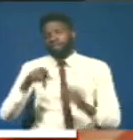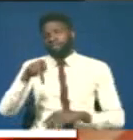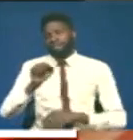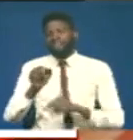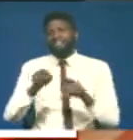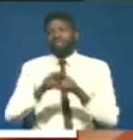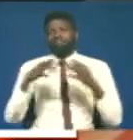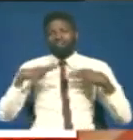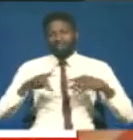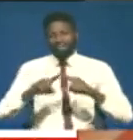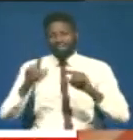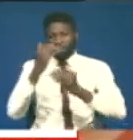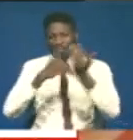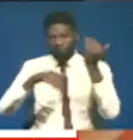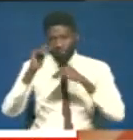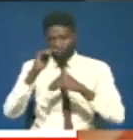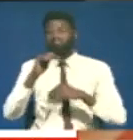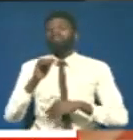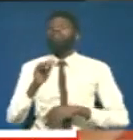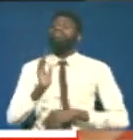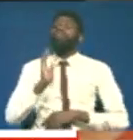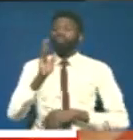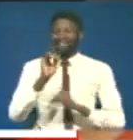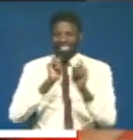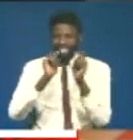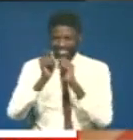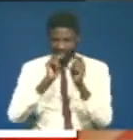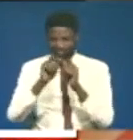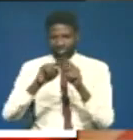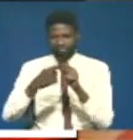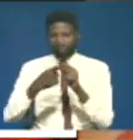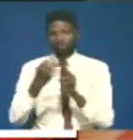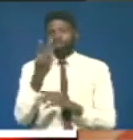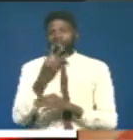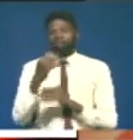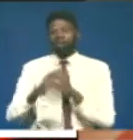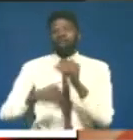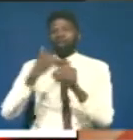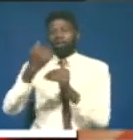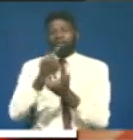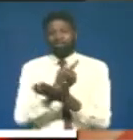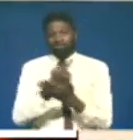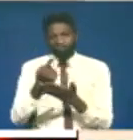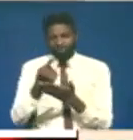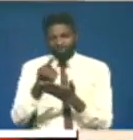be interviewed by the Commission starting Wednesday next week. Gichuki Wachira has the reports.